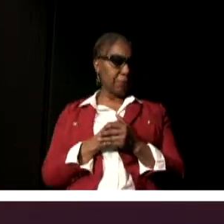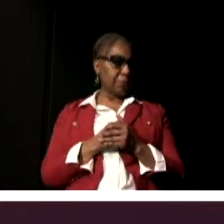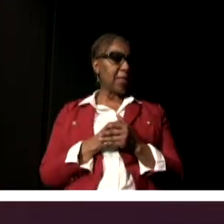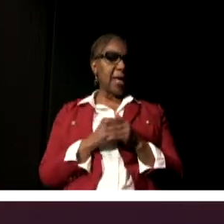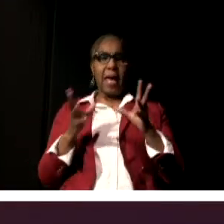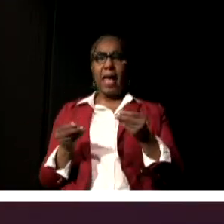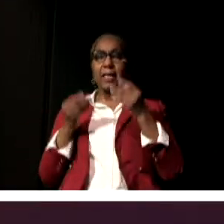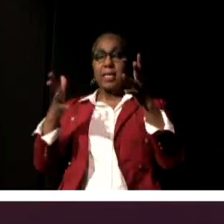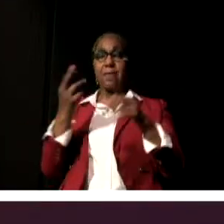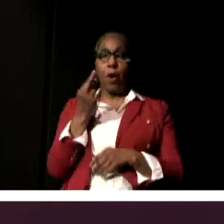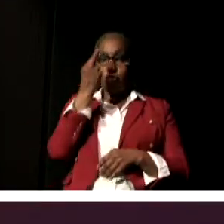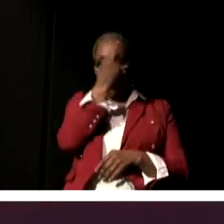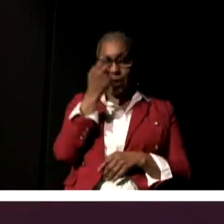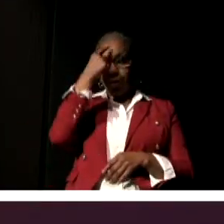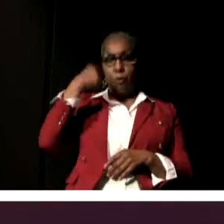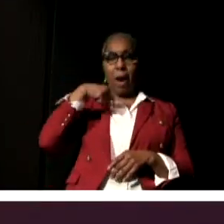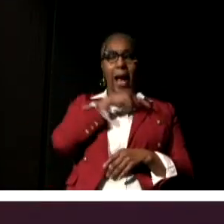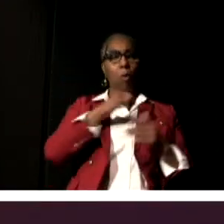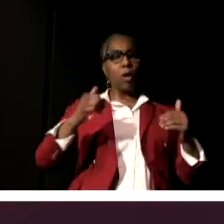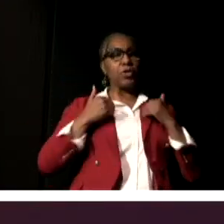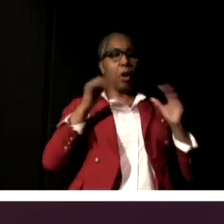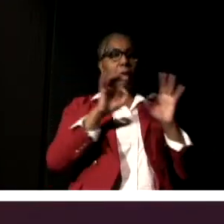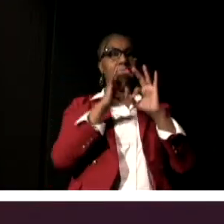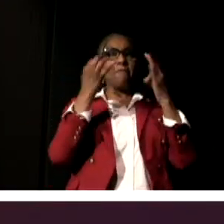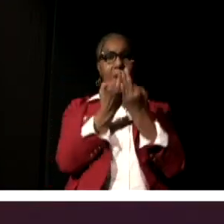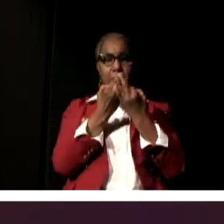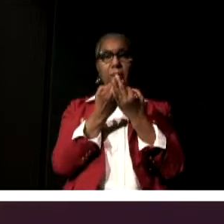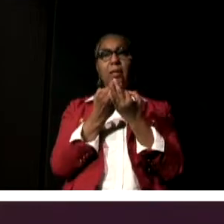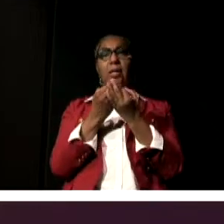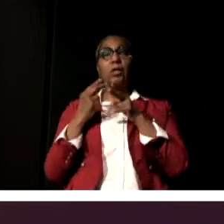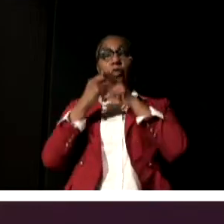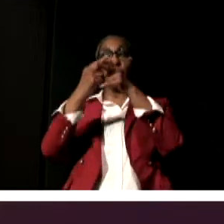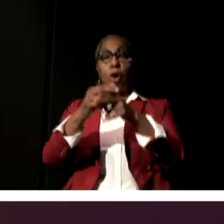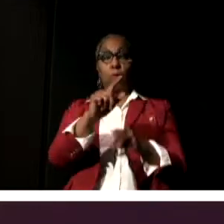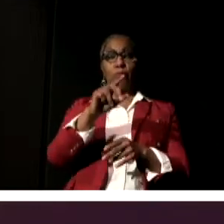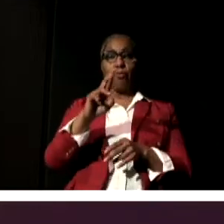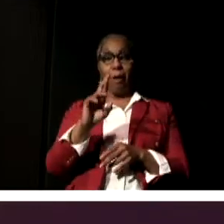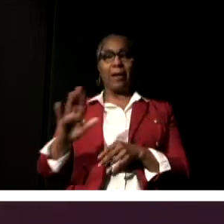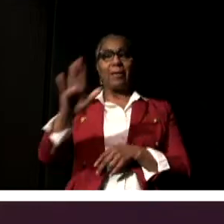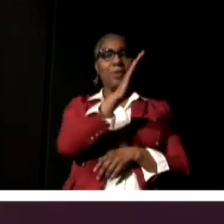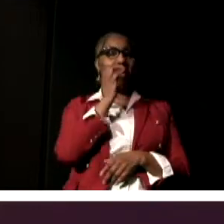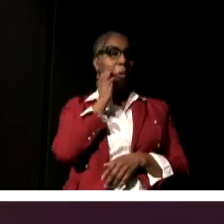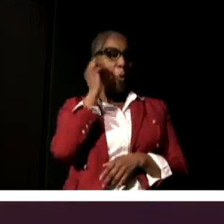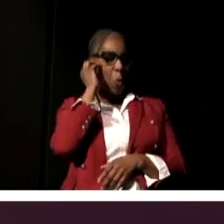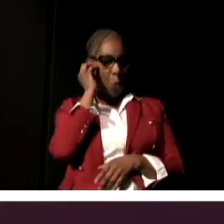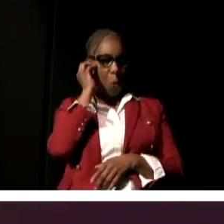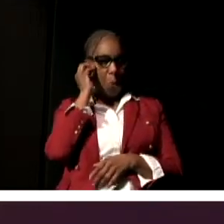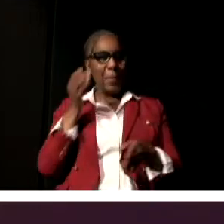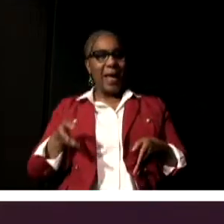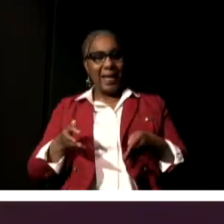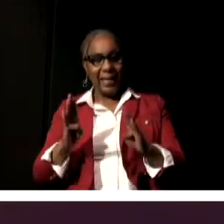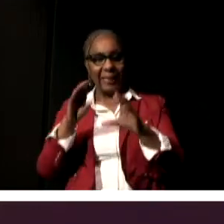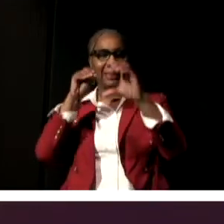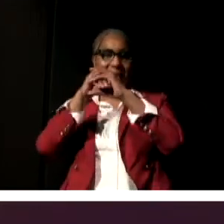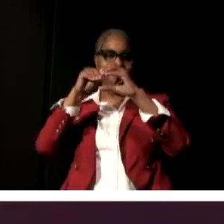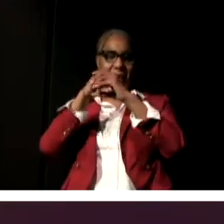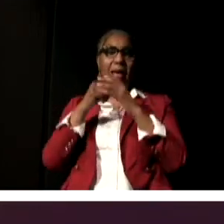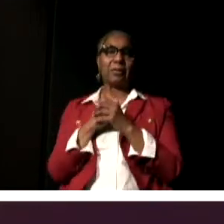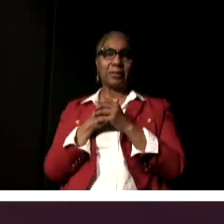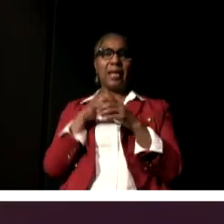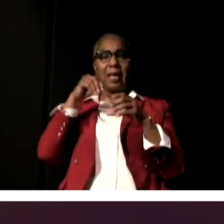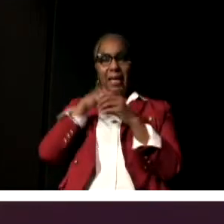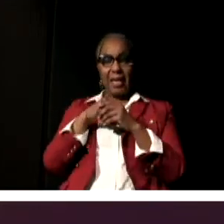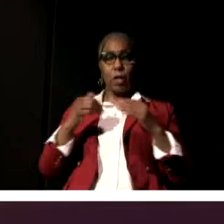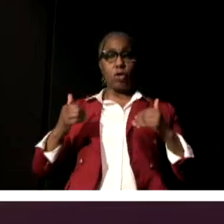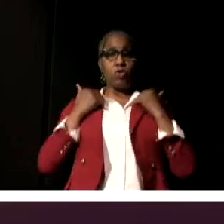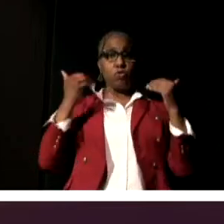give a reason for our young families to call Little Rock home. Let's invest in a